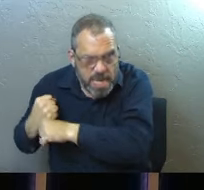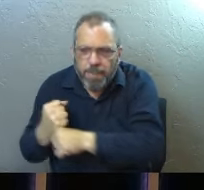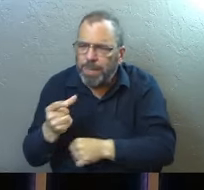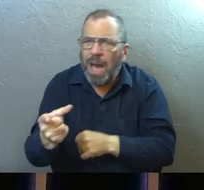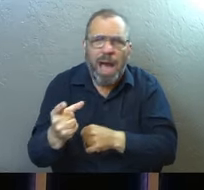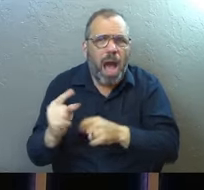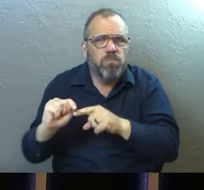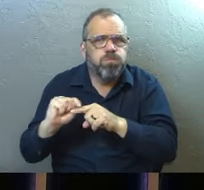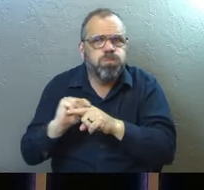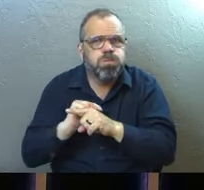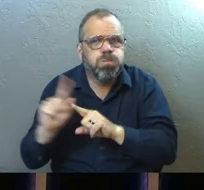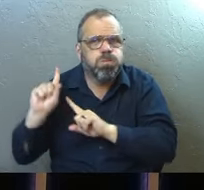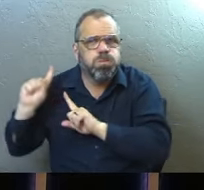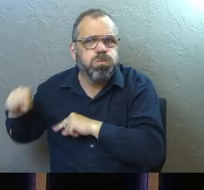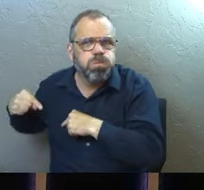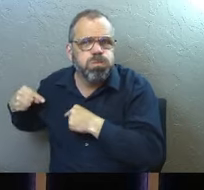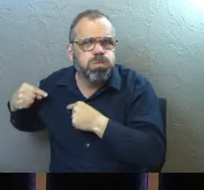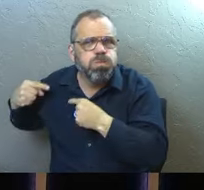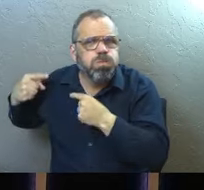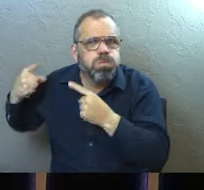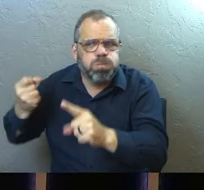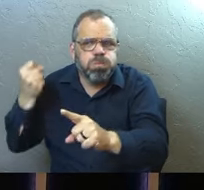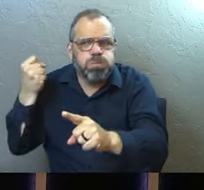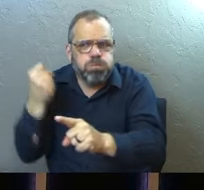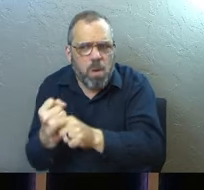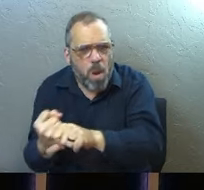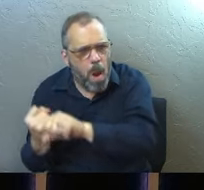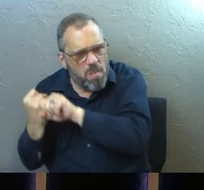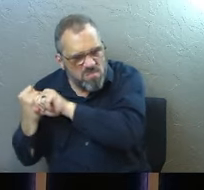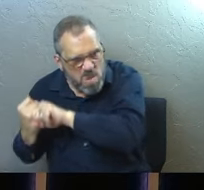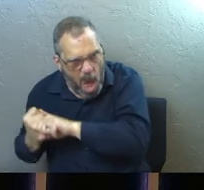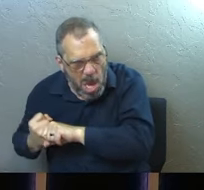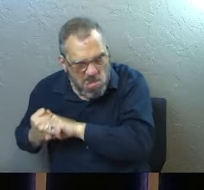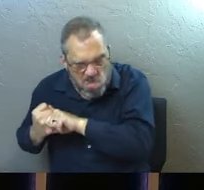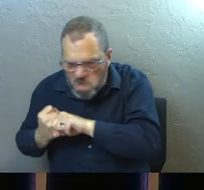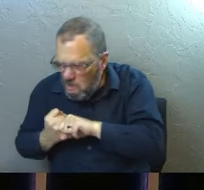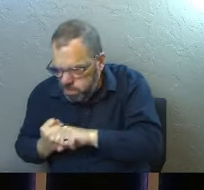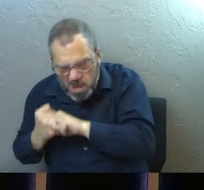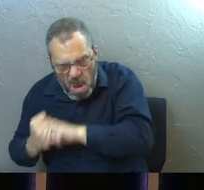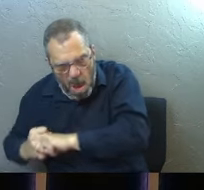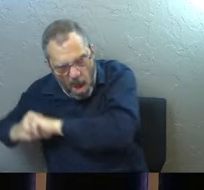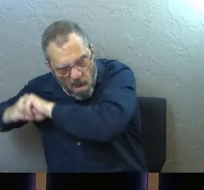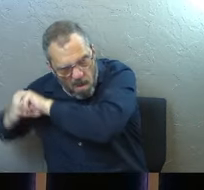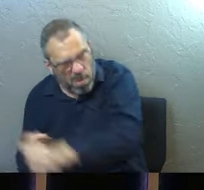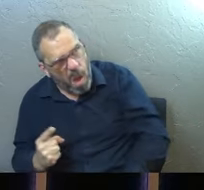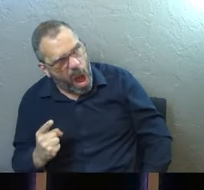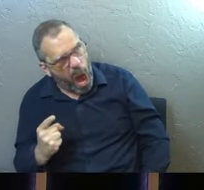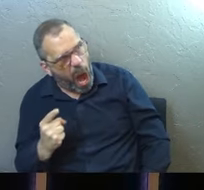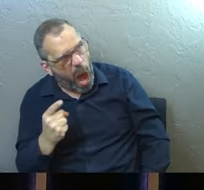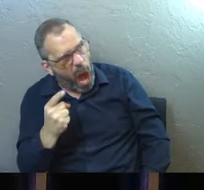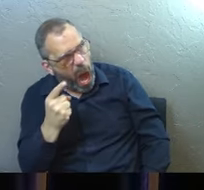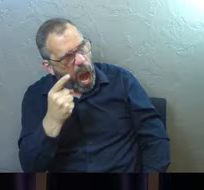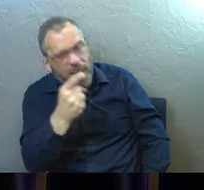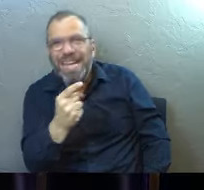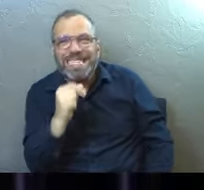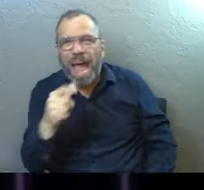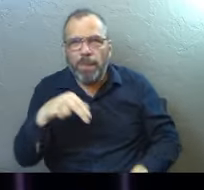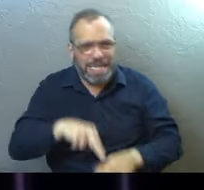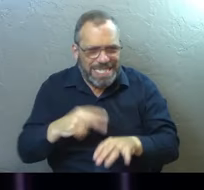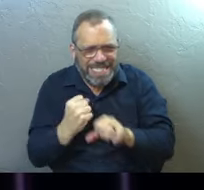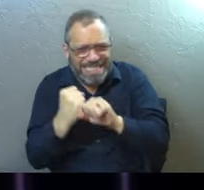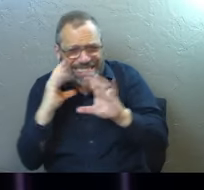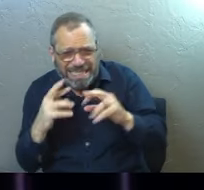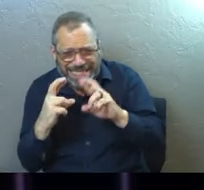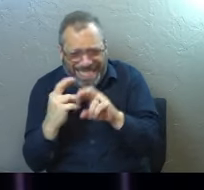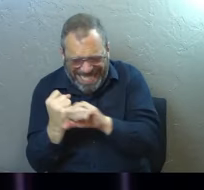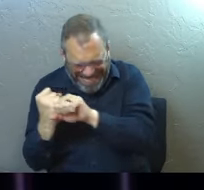But he's been training his whole life to hit that home run. And that's how he's going to hit it. Not because he's going to get up there and just